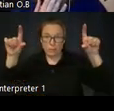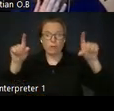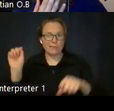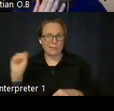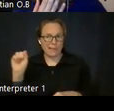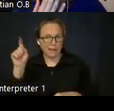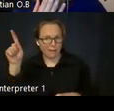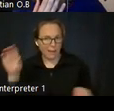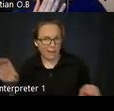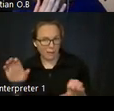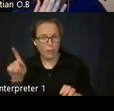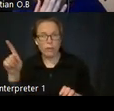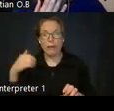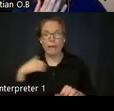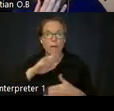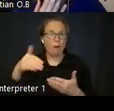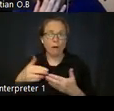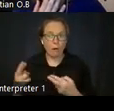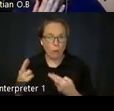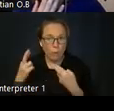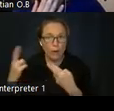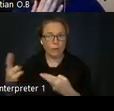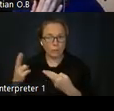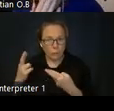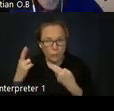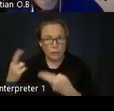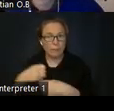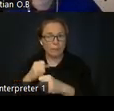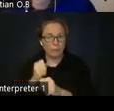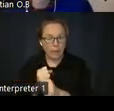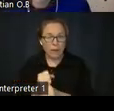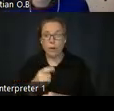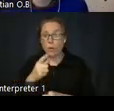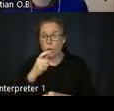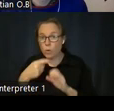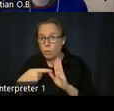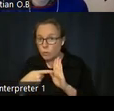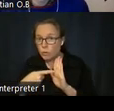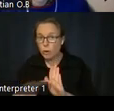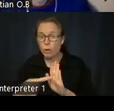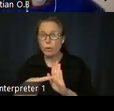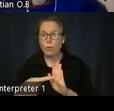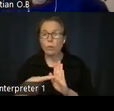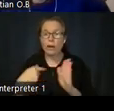Seattle. They have all the recommendations they've made, who they made them to,